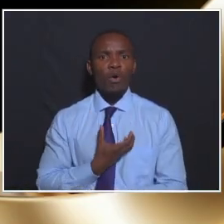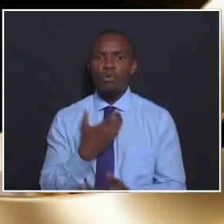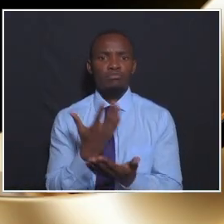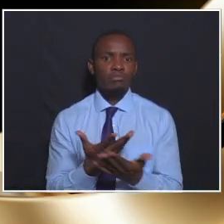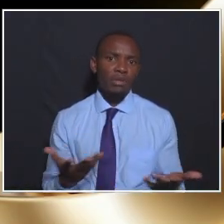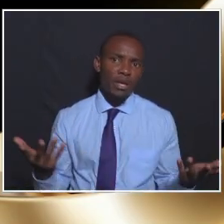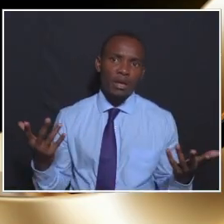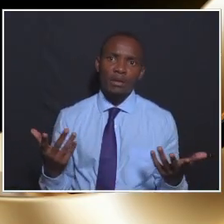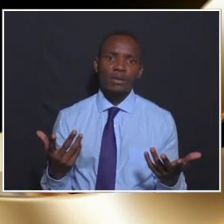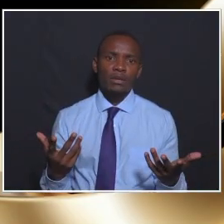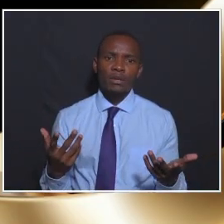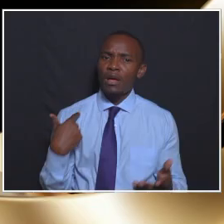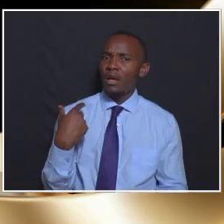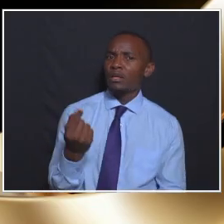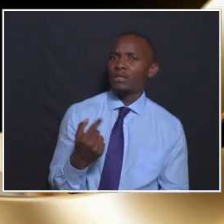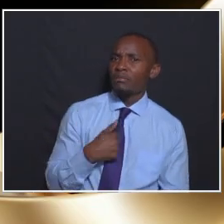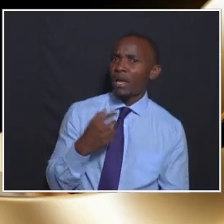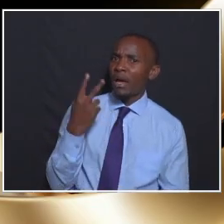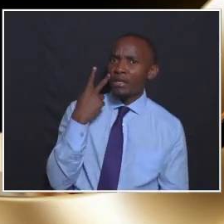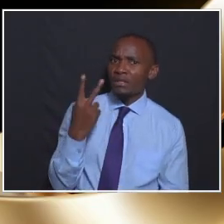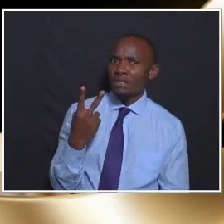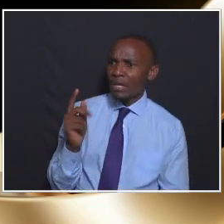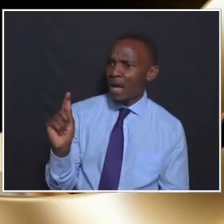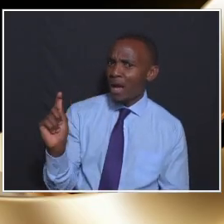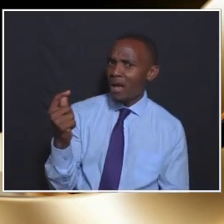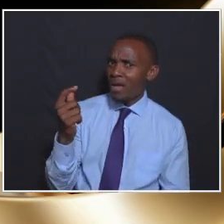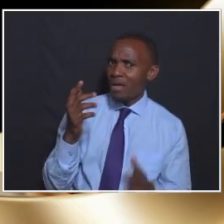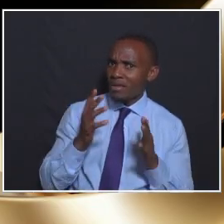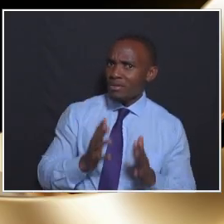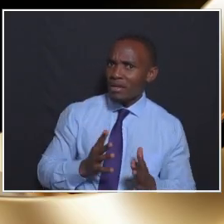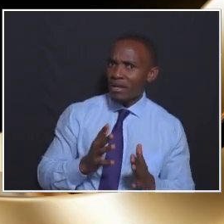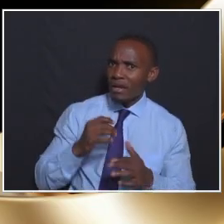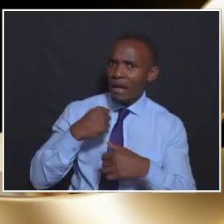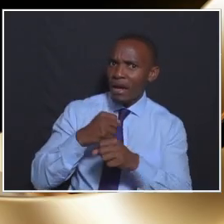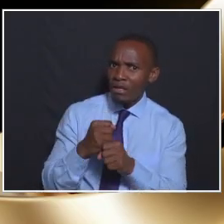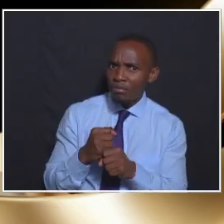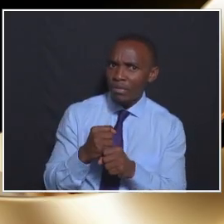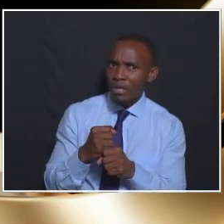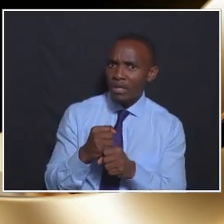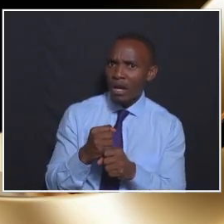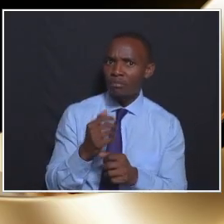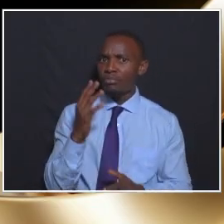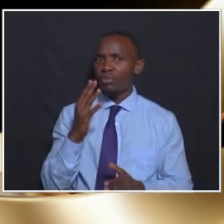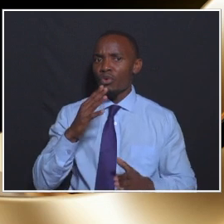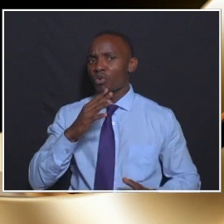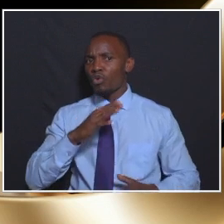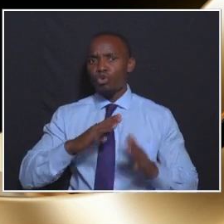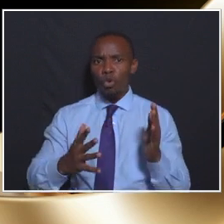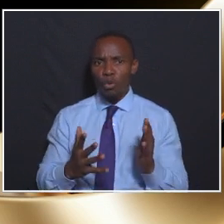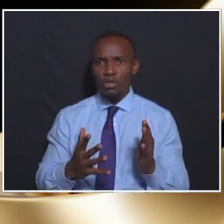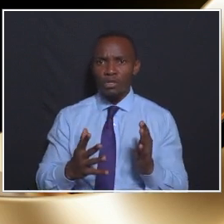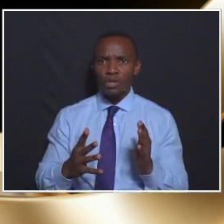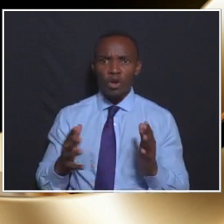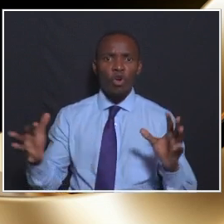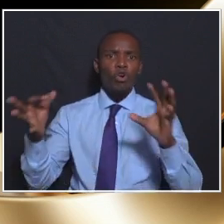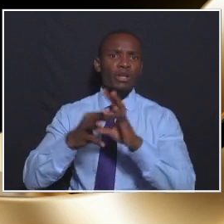was a news thing showing a Kenyan who had made a robot that is connected to the mind. That's brilliant stuff.